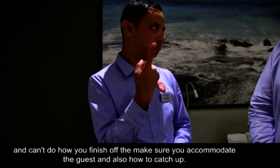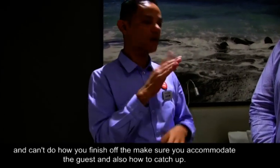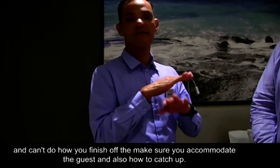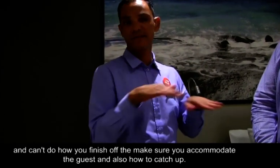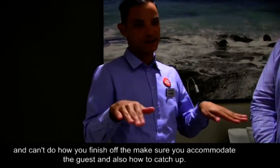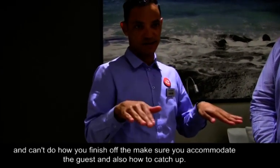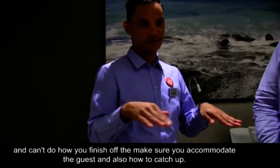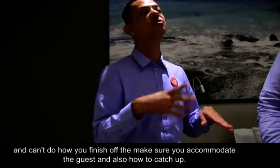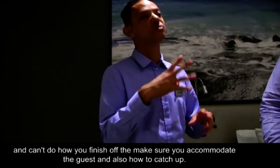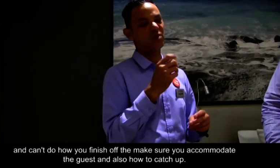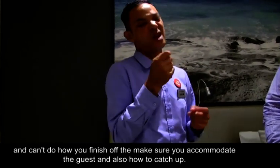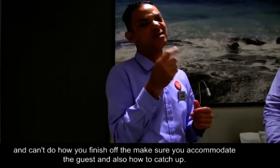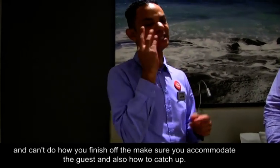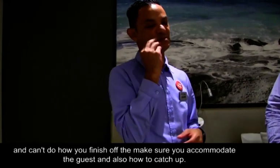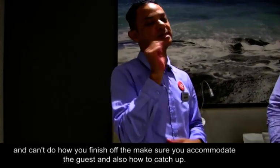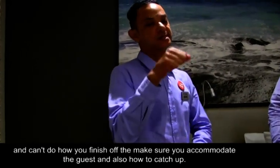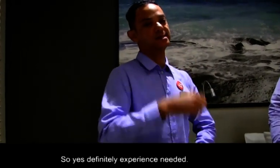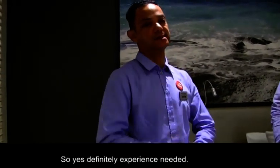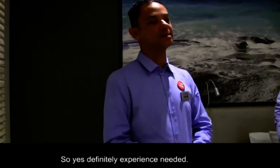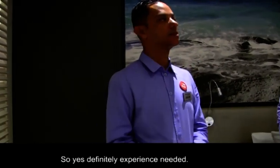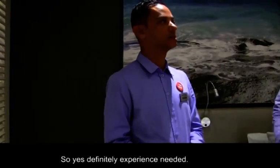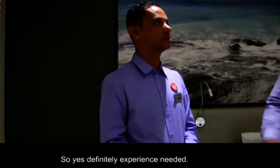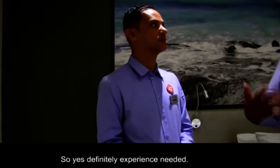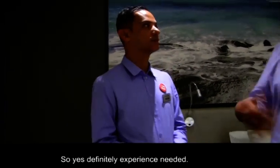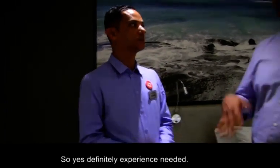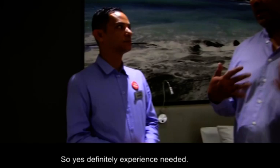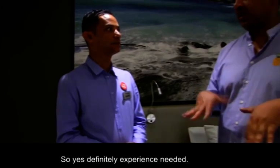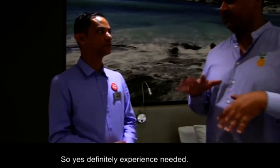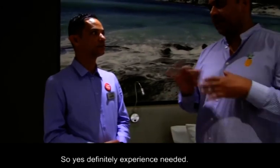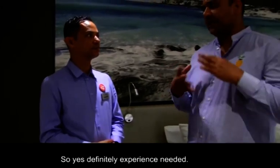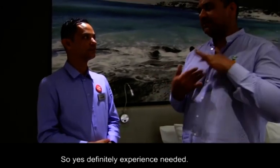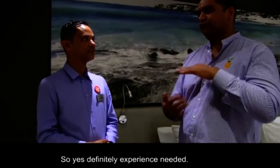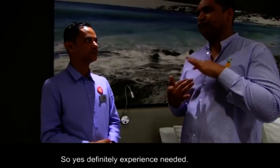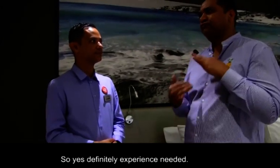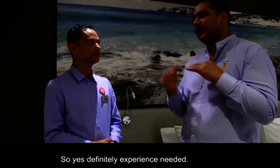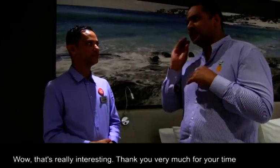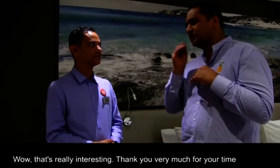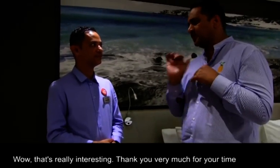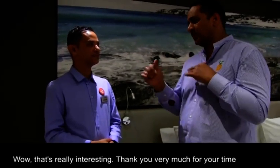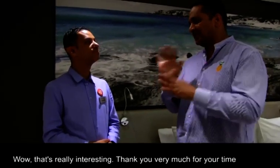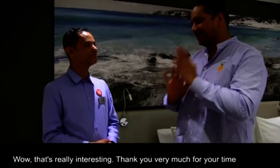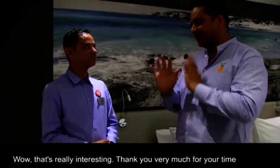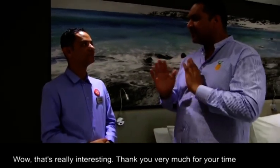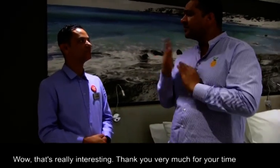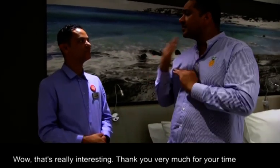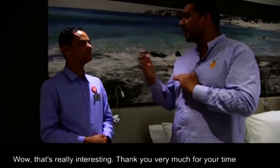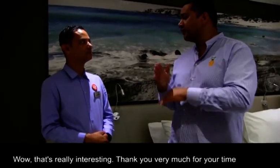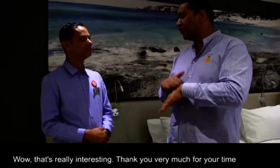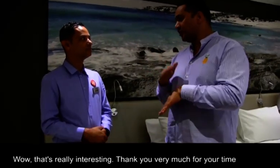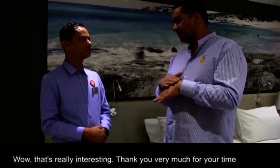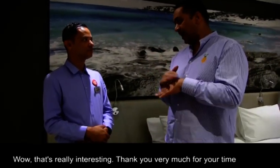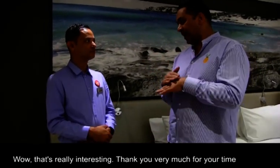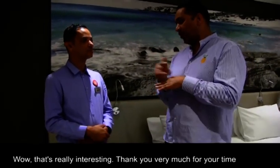accommodate, um, the guests, and also how to catch up. So, it is definitely experience needed. Wow, so that's very interesting.